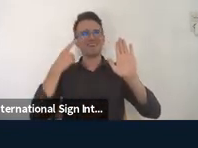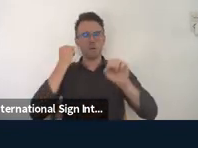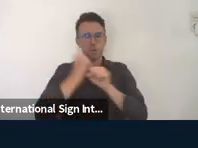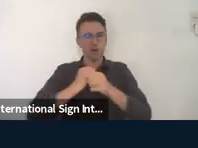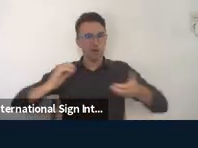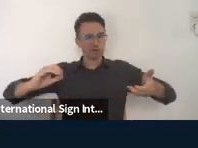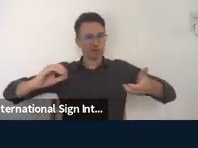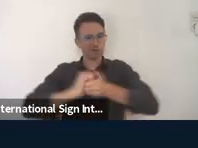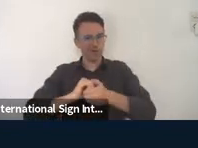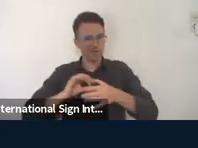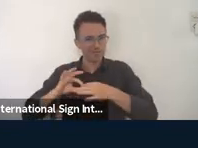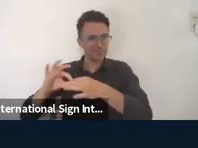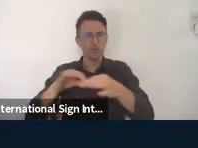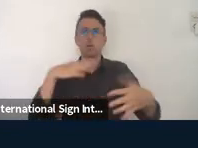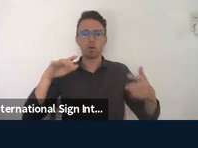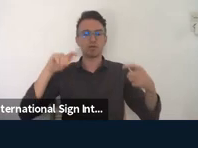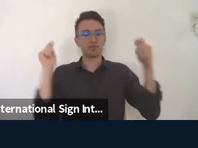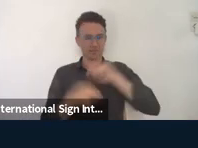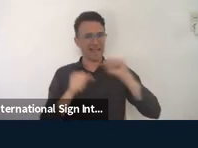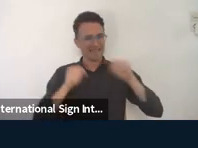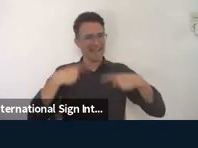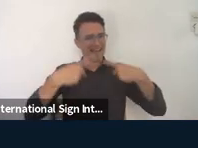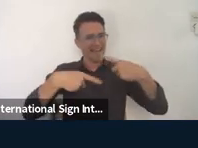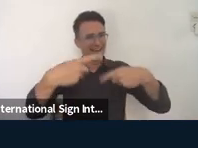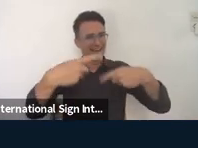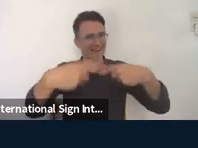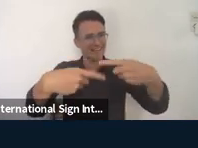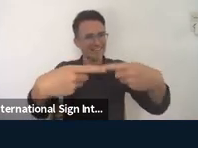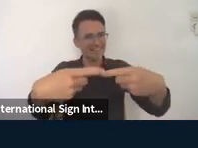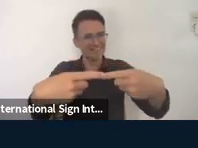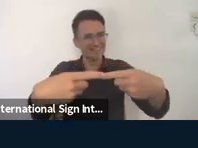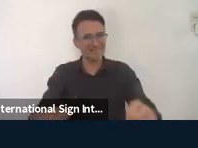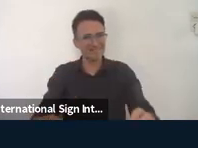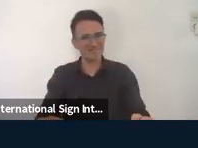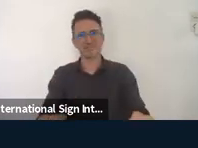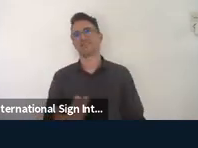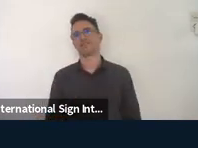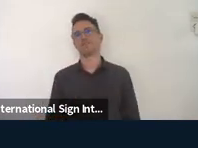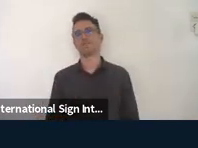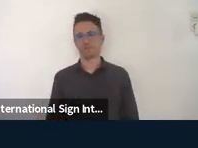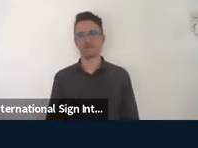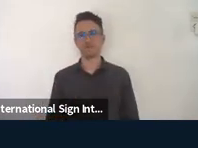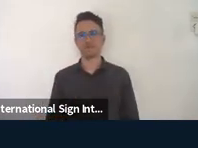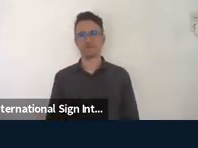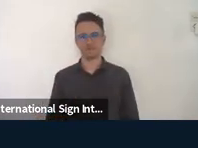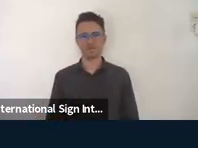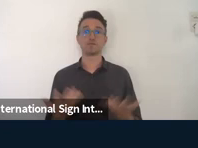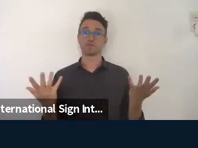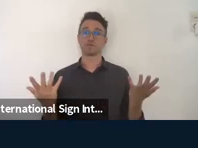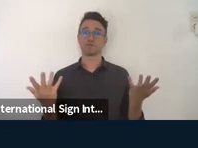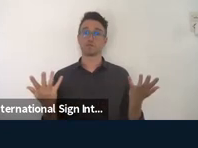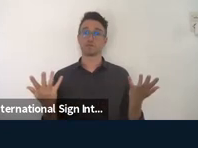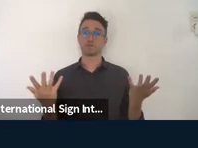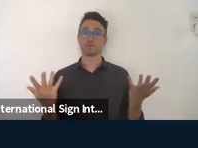Currently, we're facing uncertain times under the influence of COVID-19 pandemic, and this crisis makes it more apparent